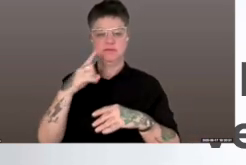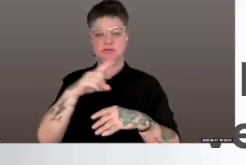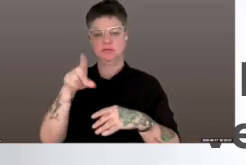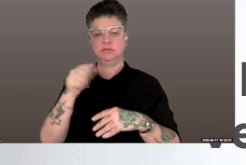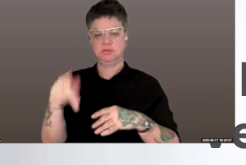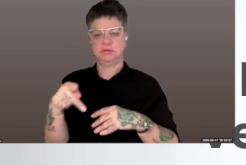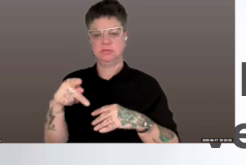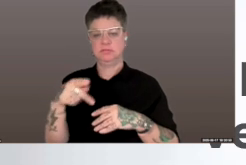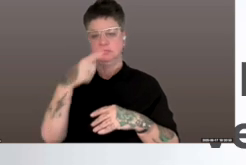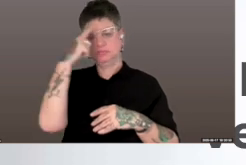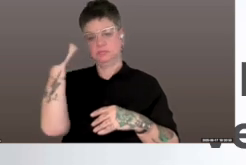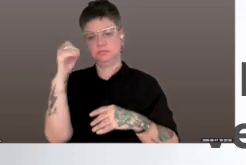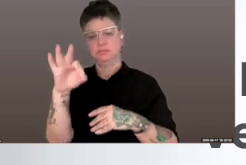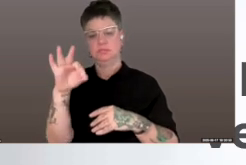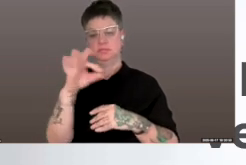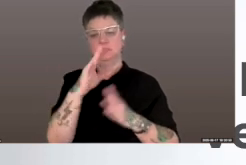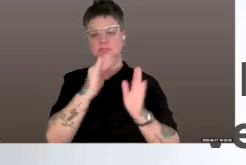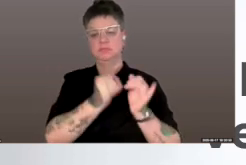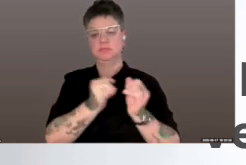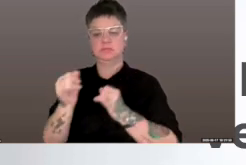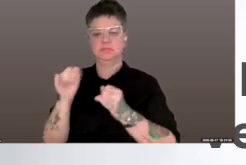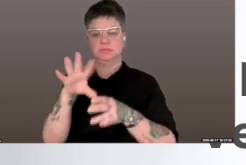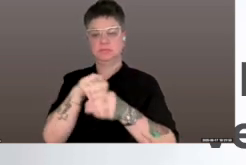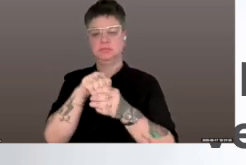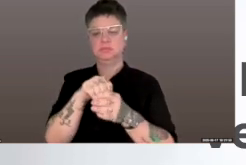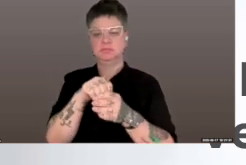miles. The zero-emission